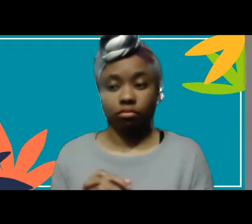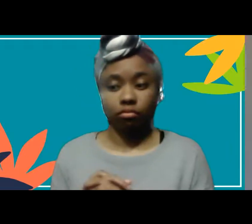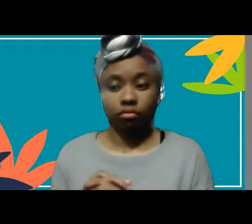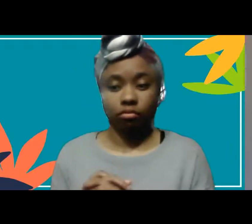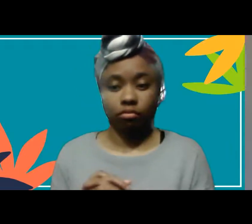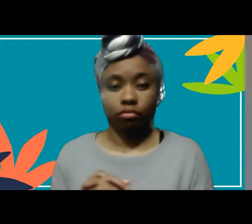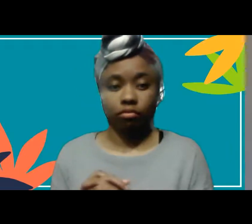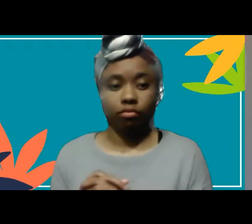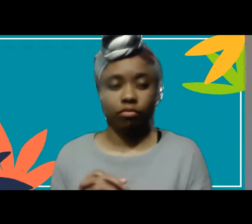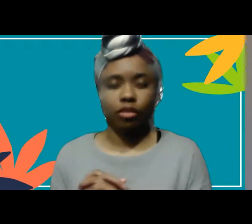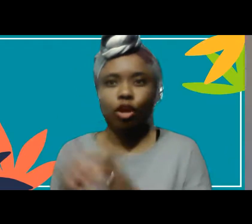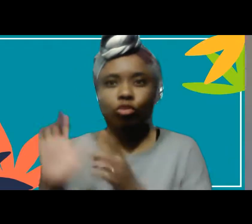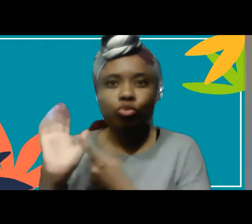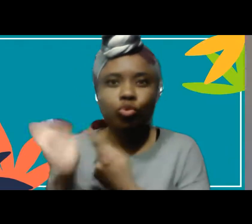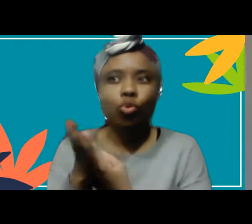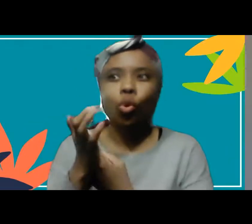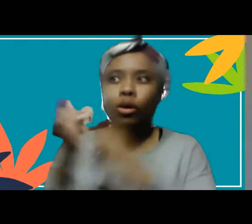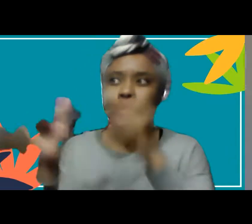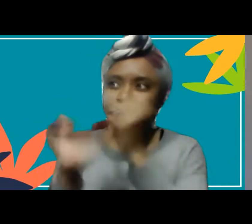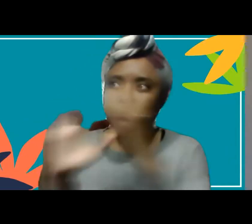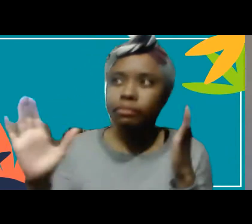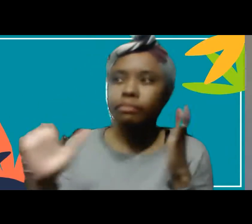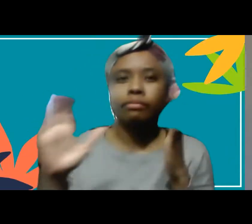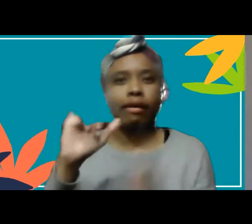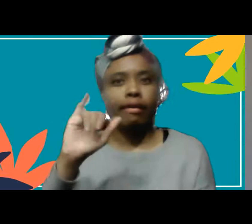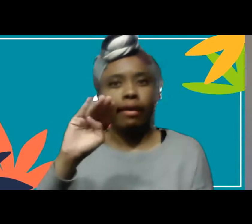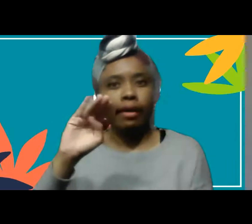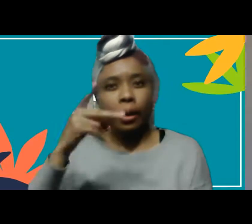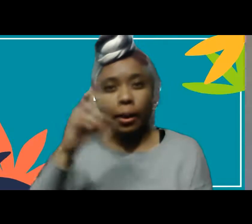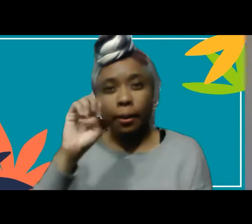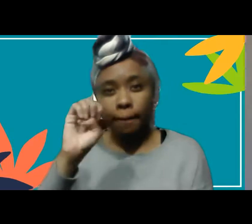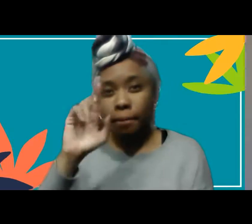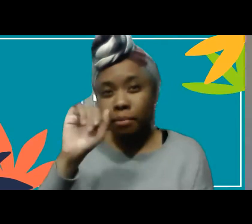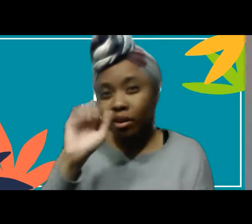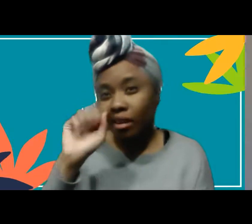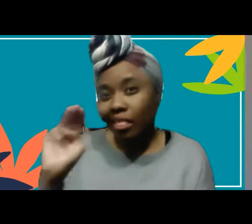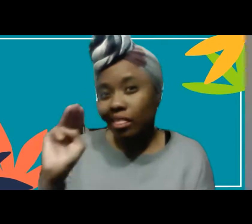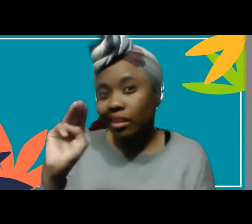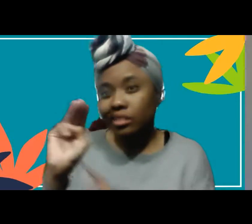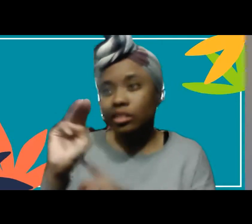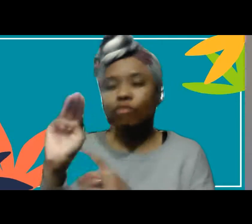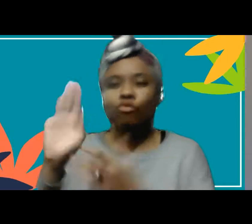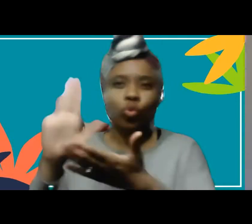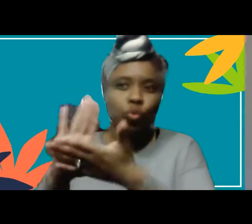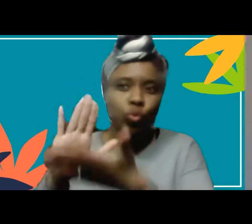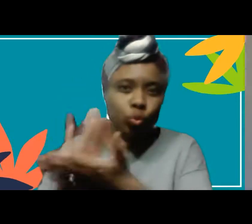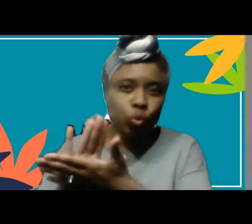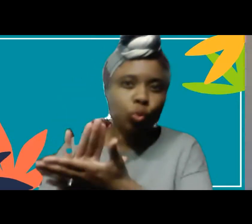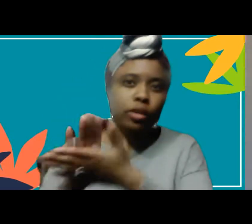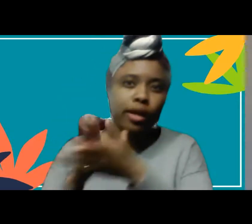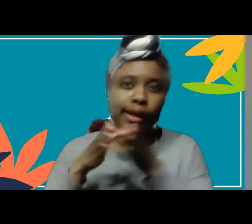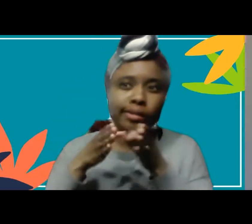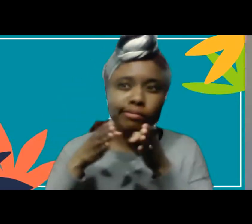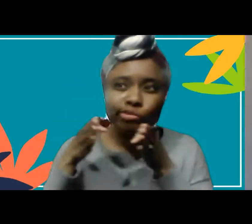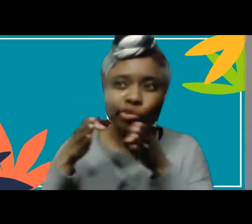cultural imagery of imperialism's icons. Our schools, our streets, our